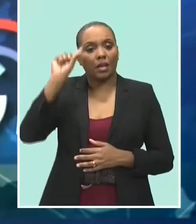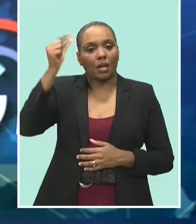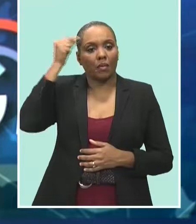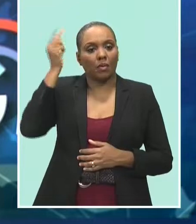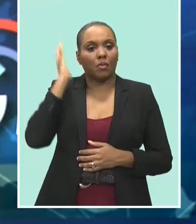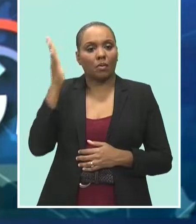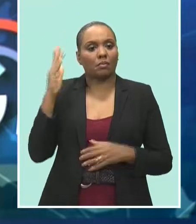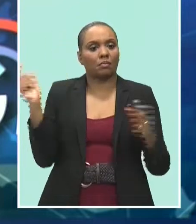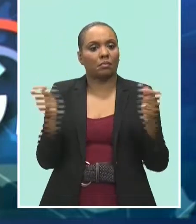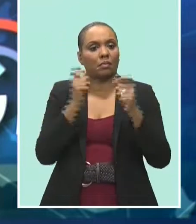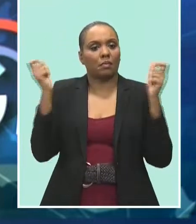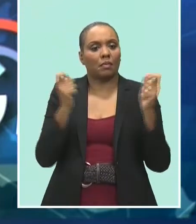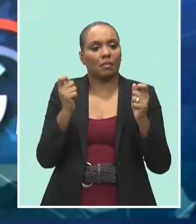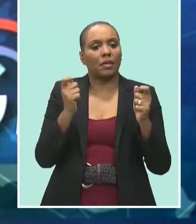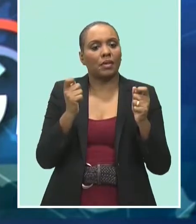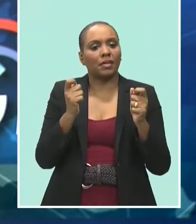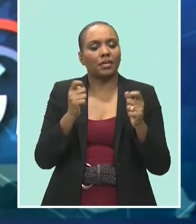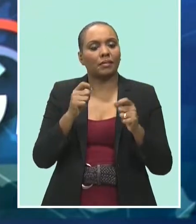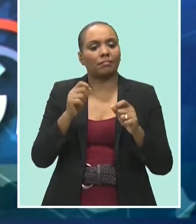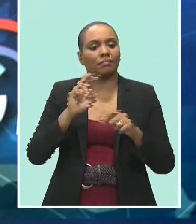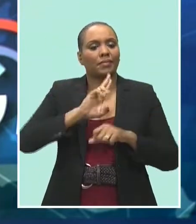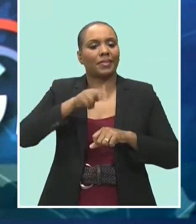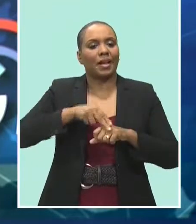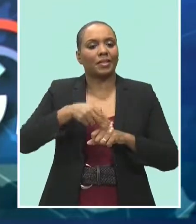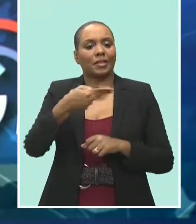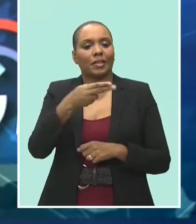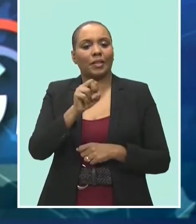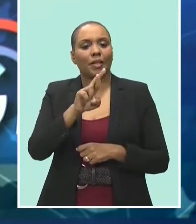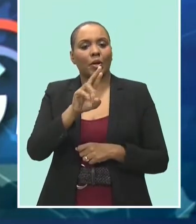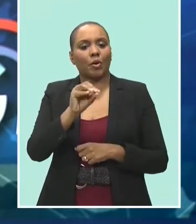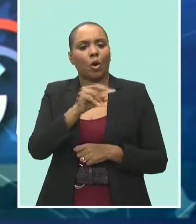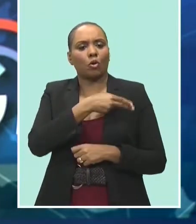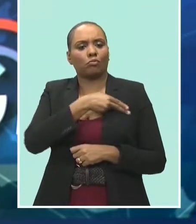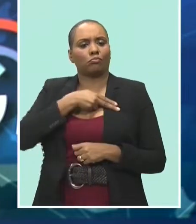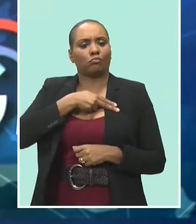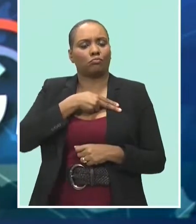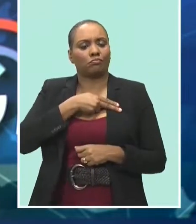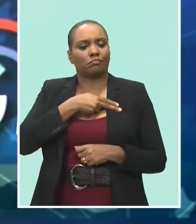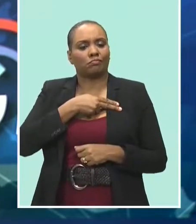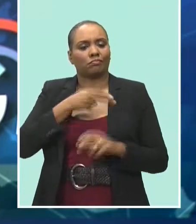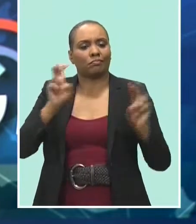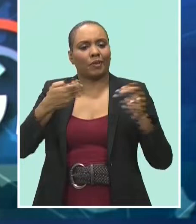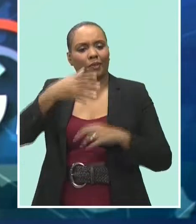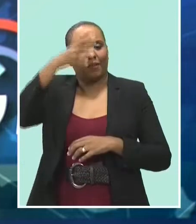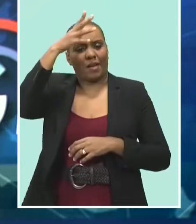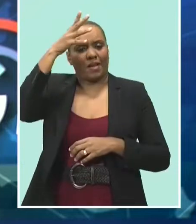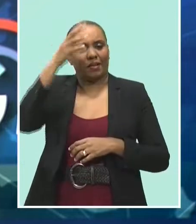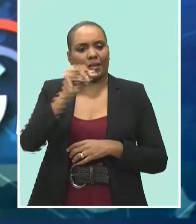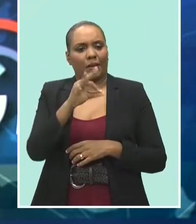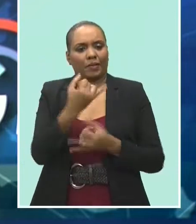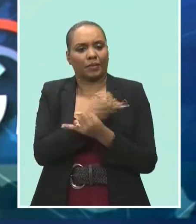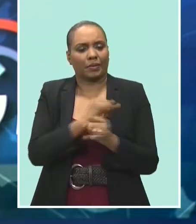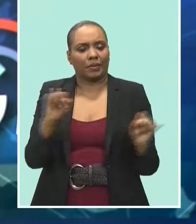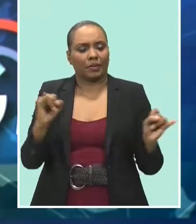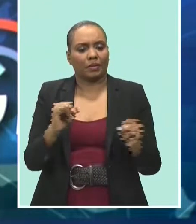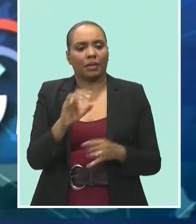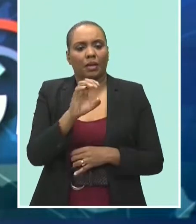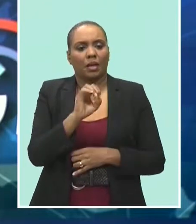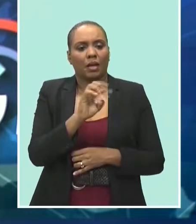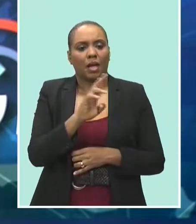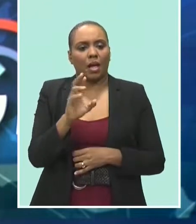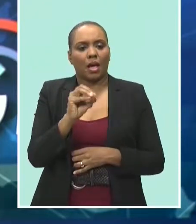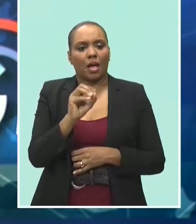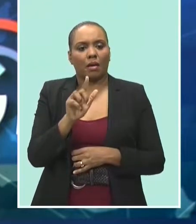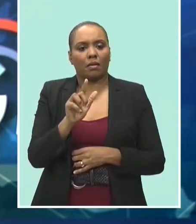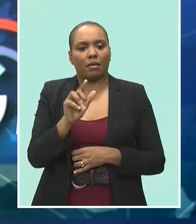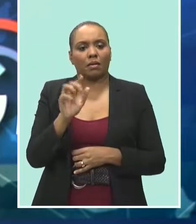Government will be celebrating the centennial birthday of national hero and the father of independence, the Right Excellent Errol Walton Barrow,